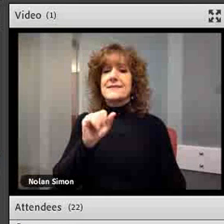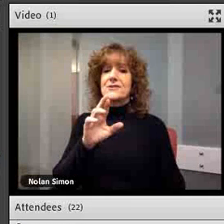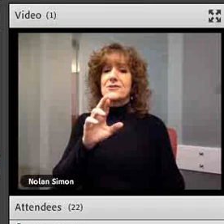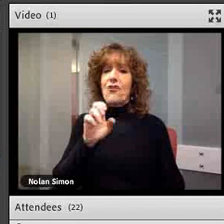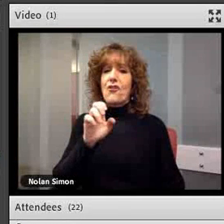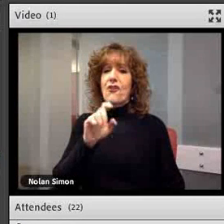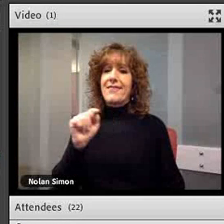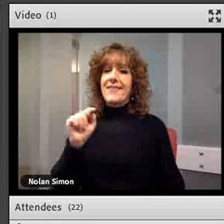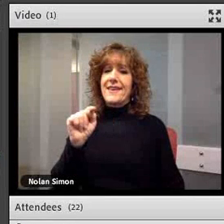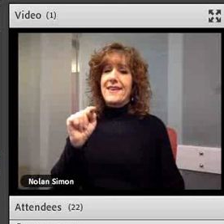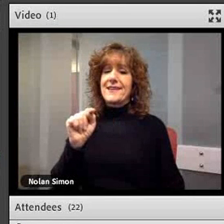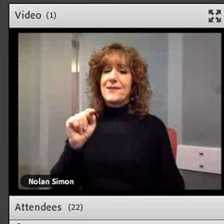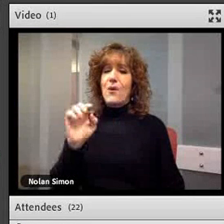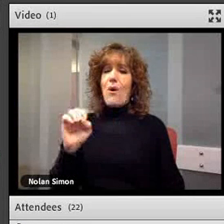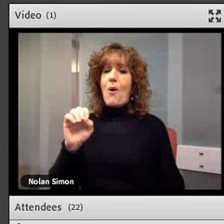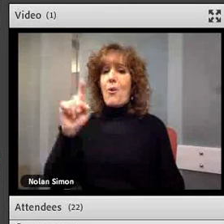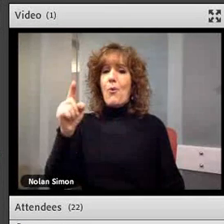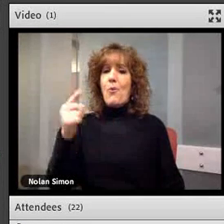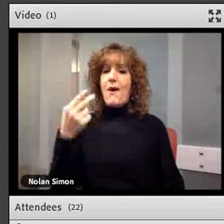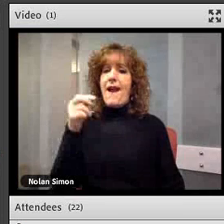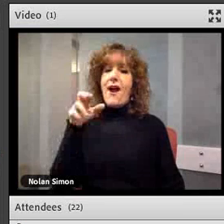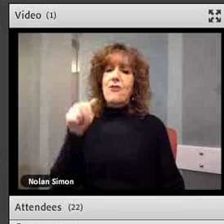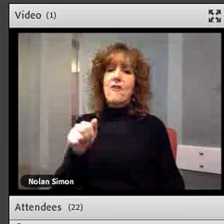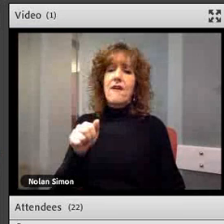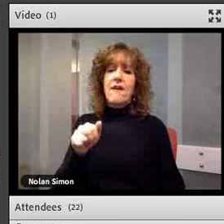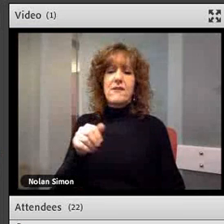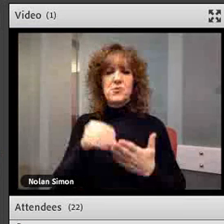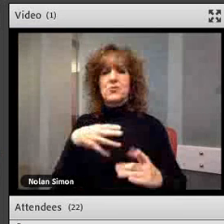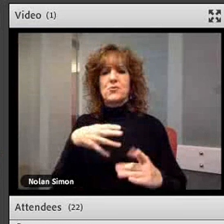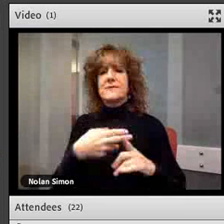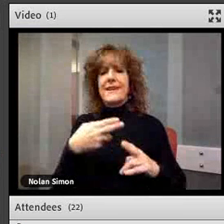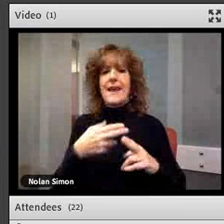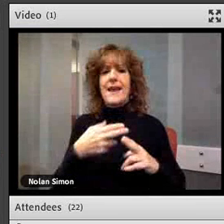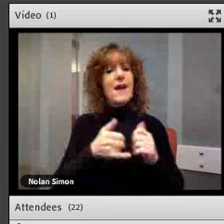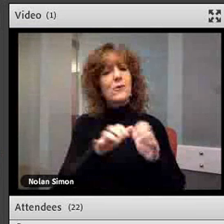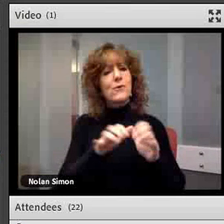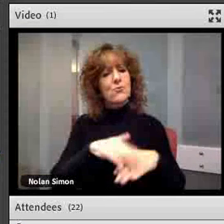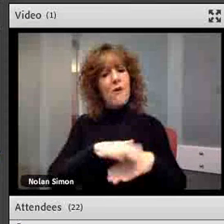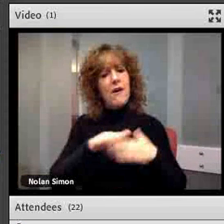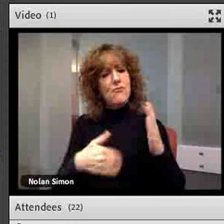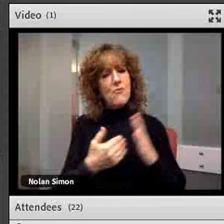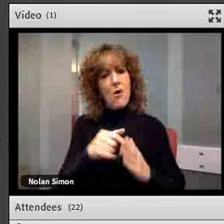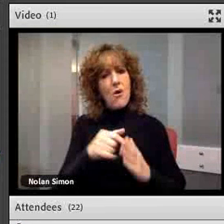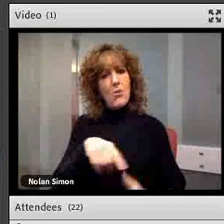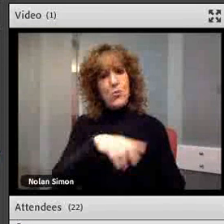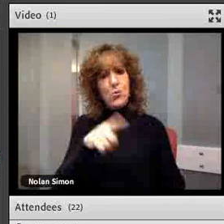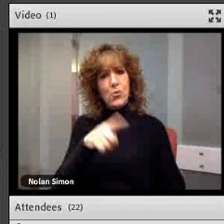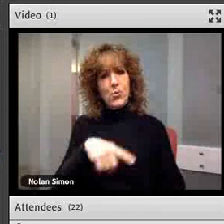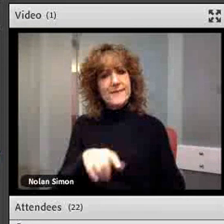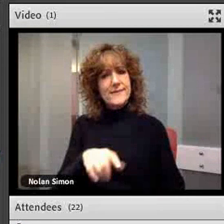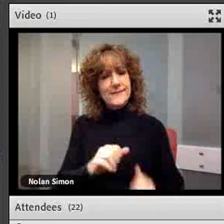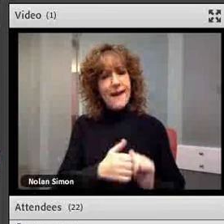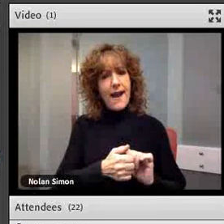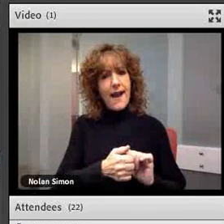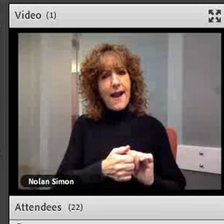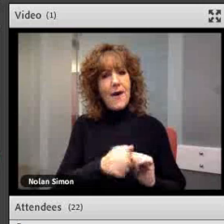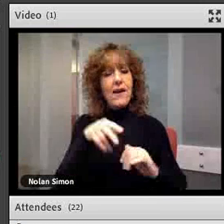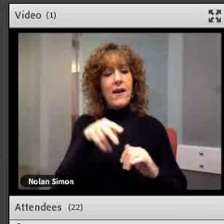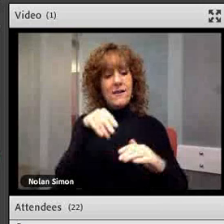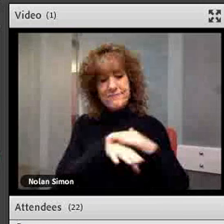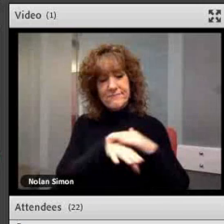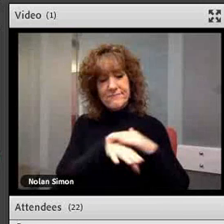do on all of her quizzes? And so I can look in and I can actually go into